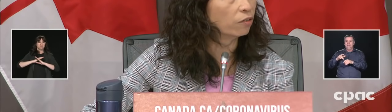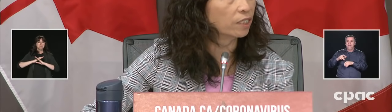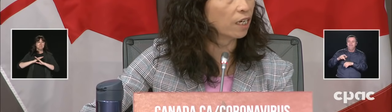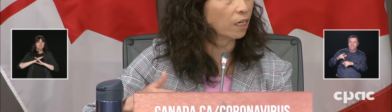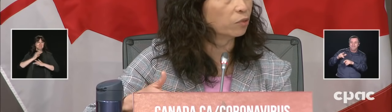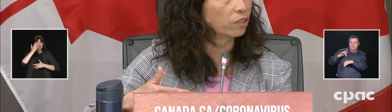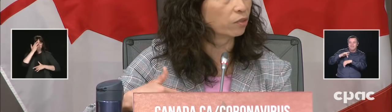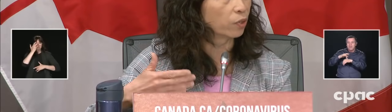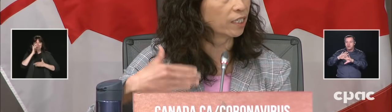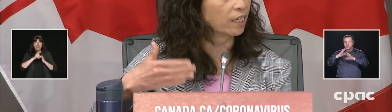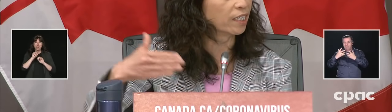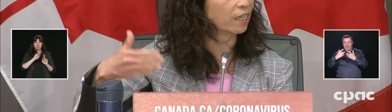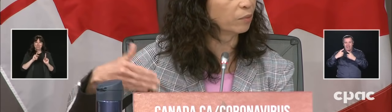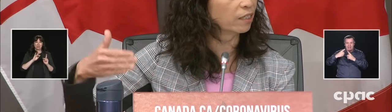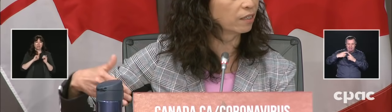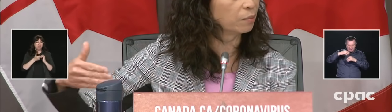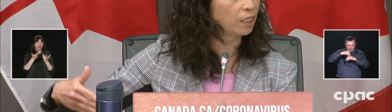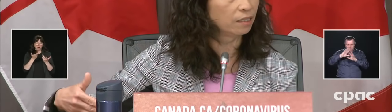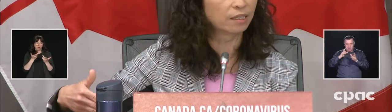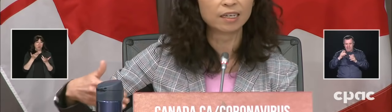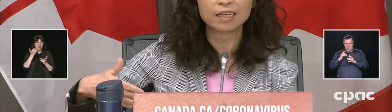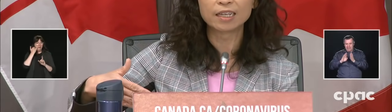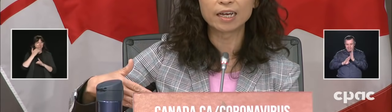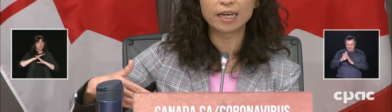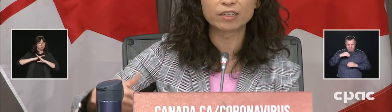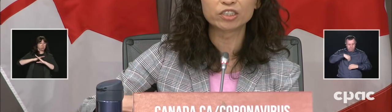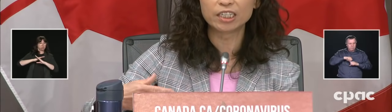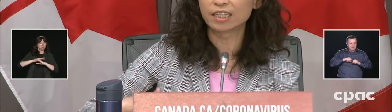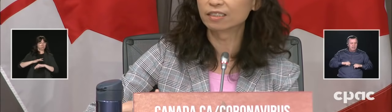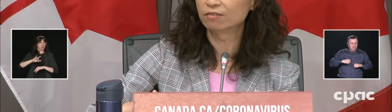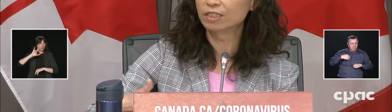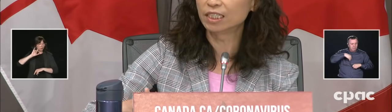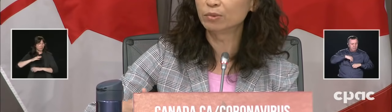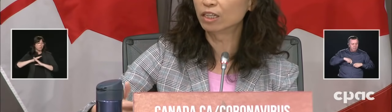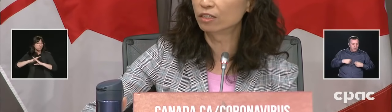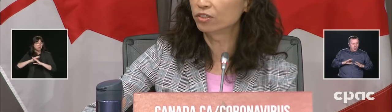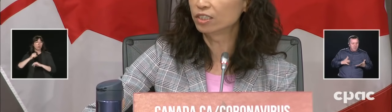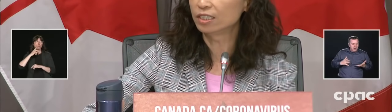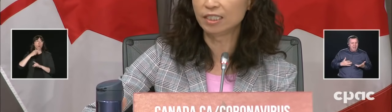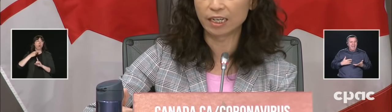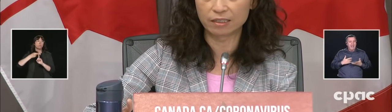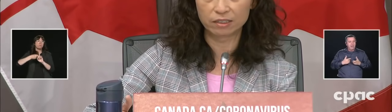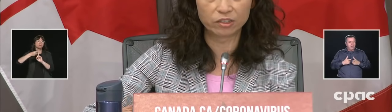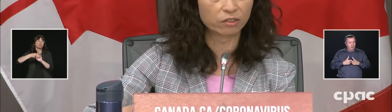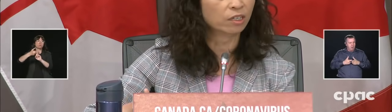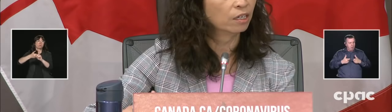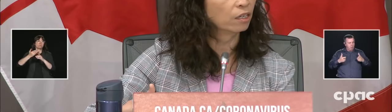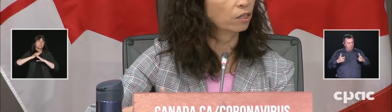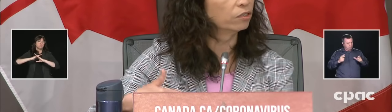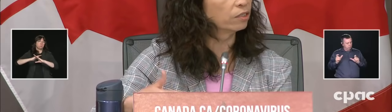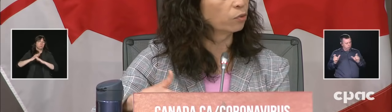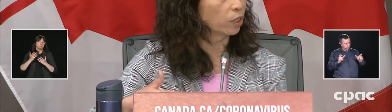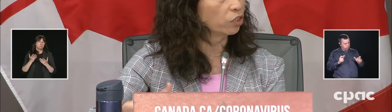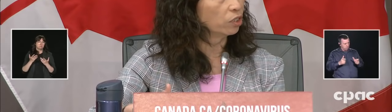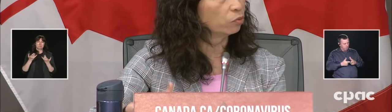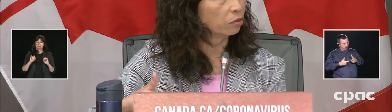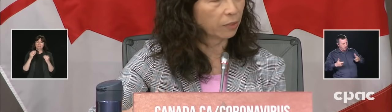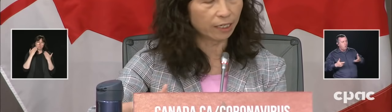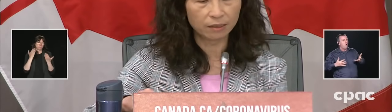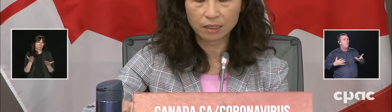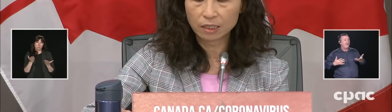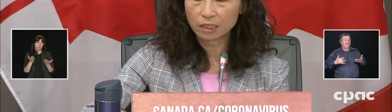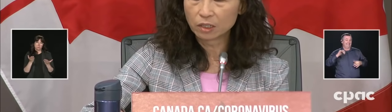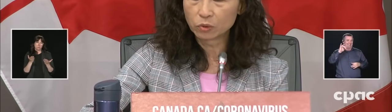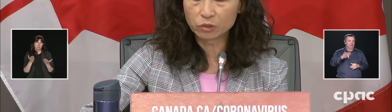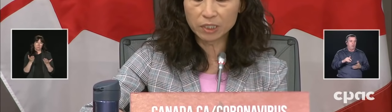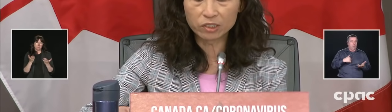last for over time. So it's quite a dynamic piece that actually hasn't really been answered yet. So those questions will